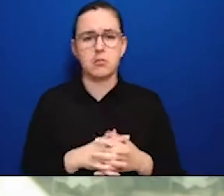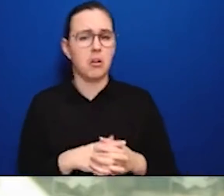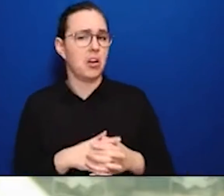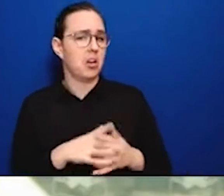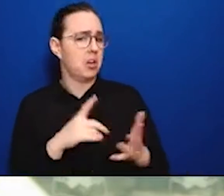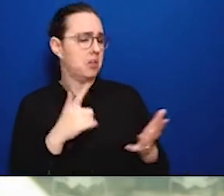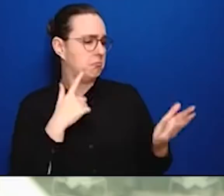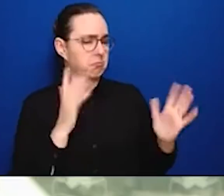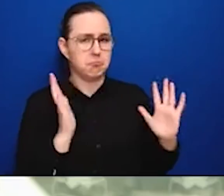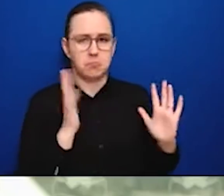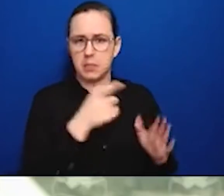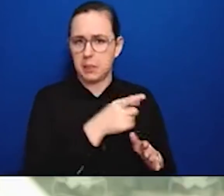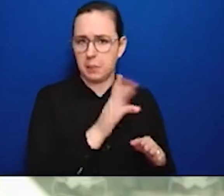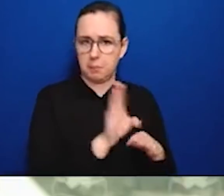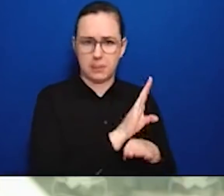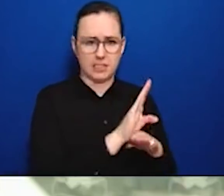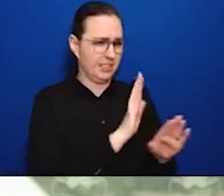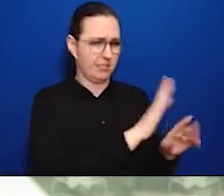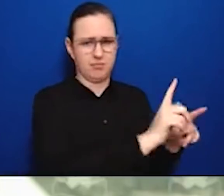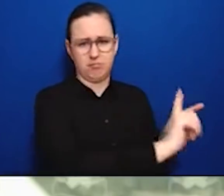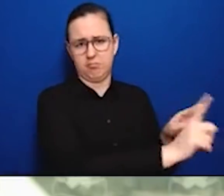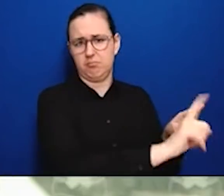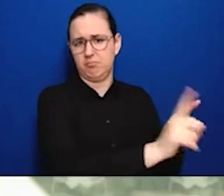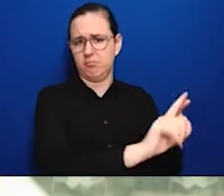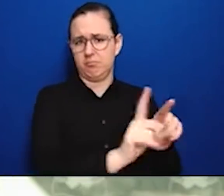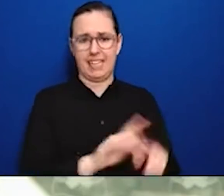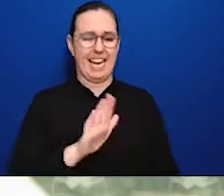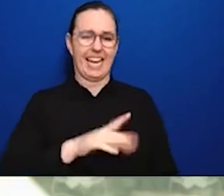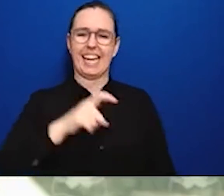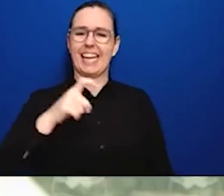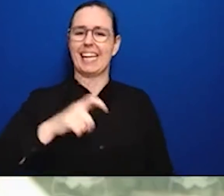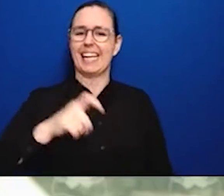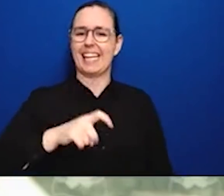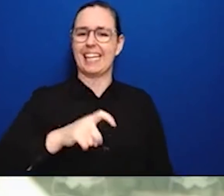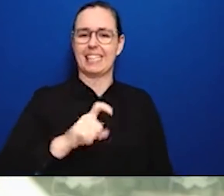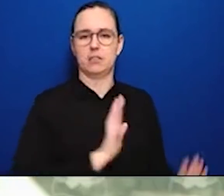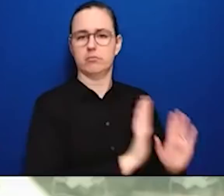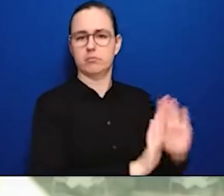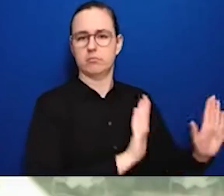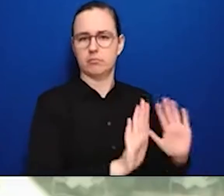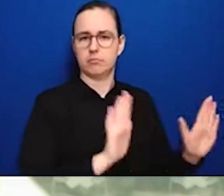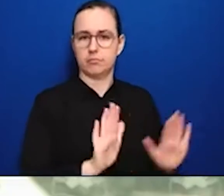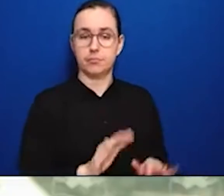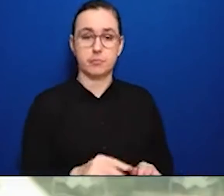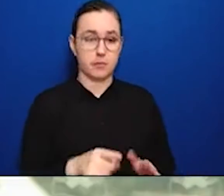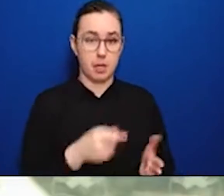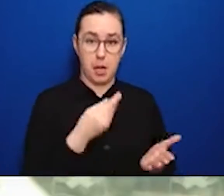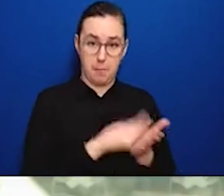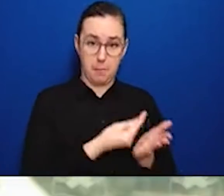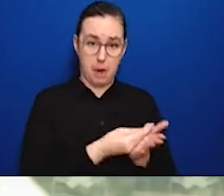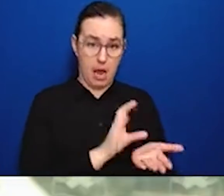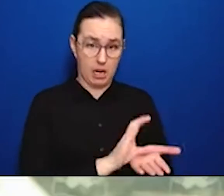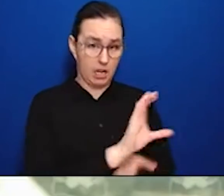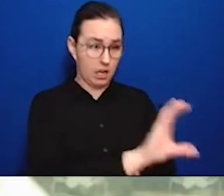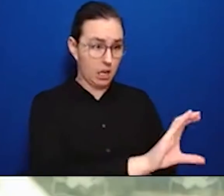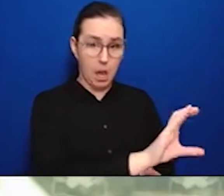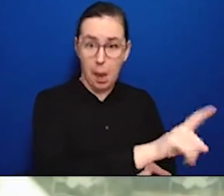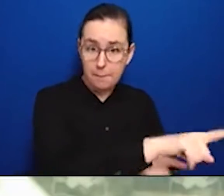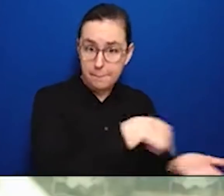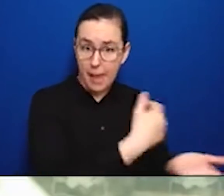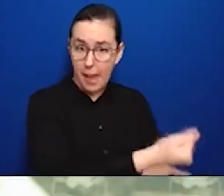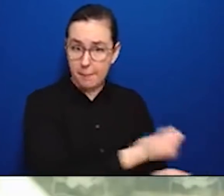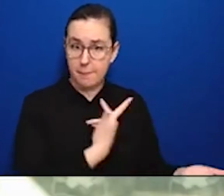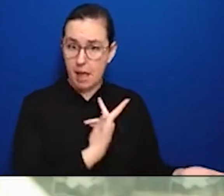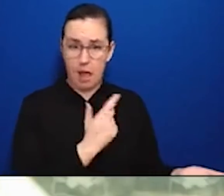have purposely built the grant, the non-repayable grant, in a way that the business can decide what's the best use. We know in the